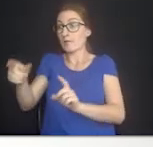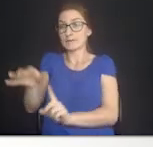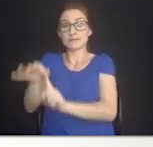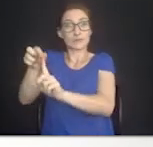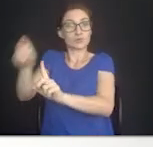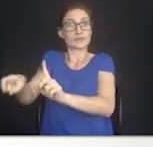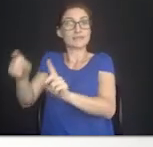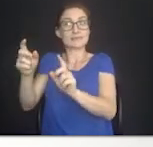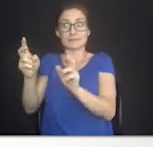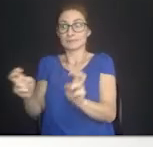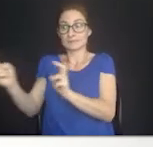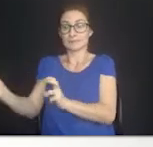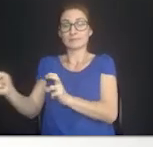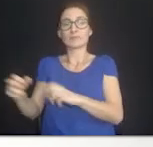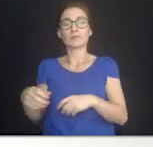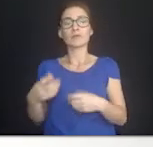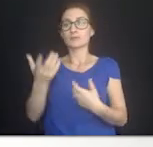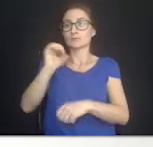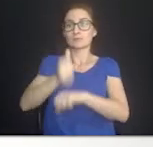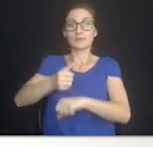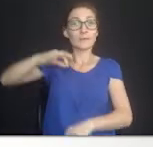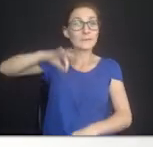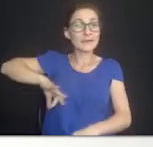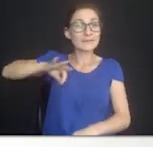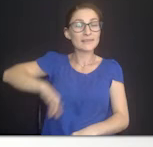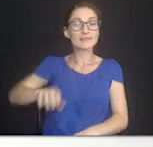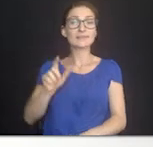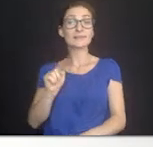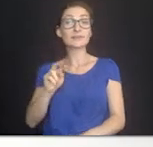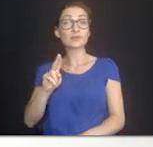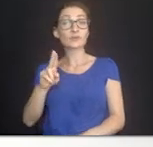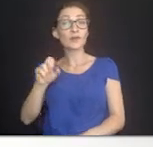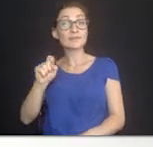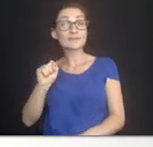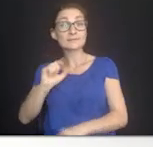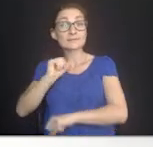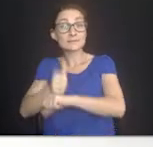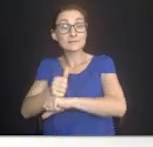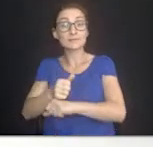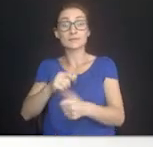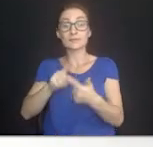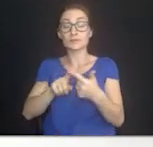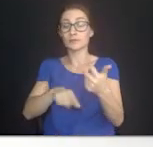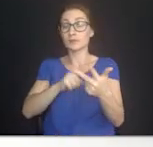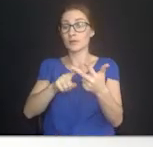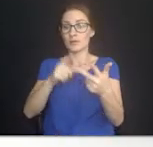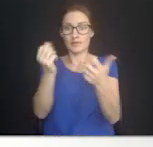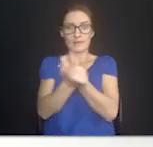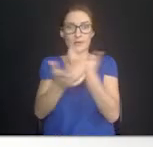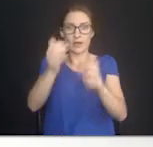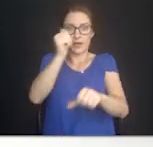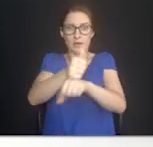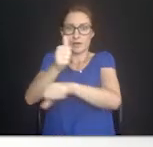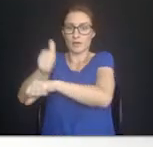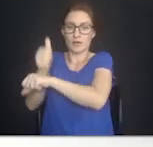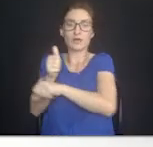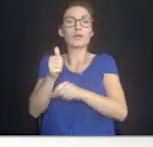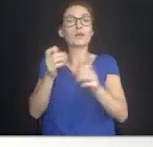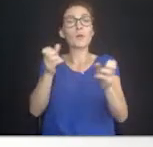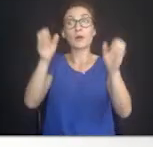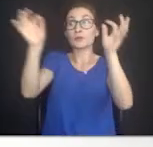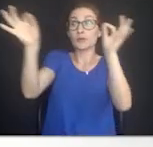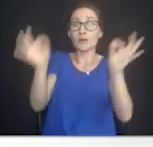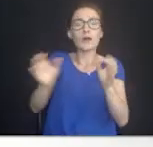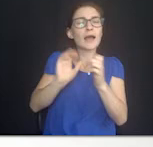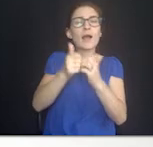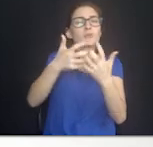that benefits are in place and trust gets set up and all these things that are getting thrown at us? What are they? How do they work? How do I know if I need them for